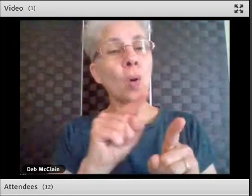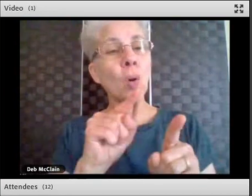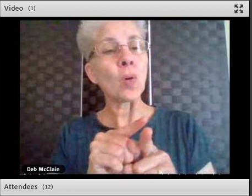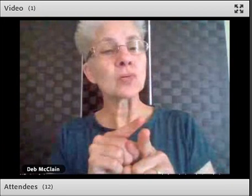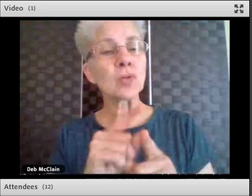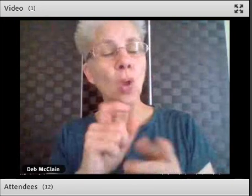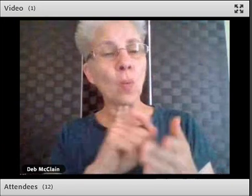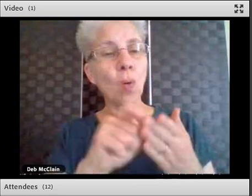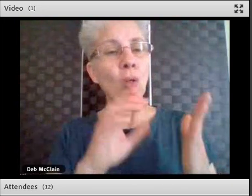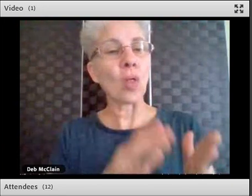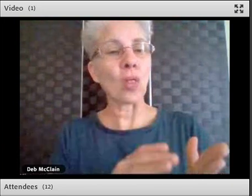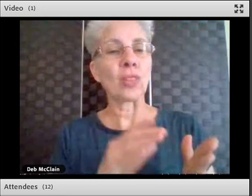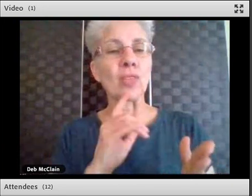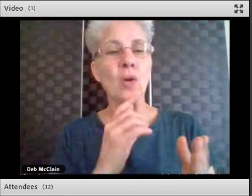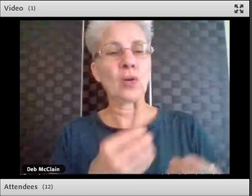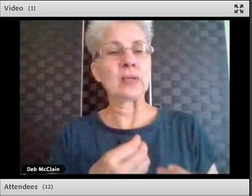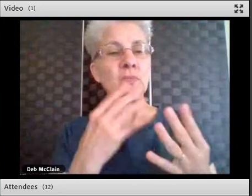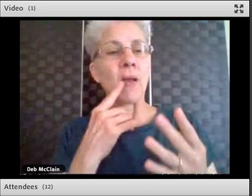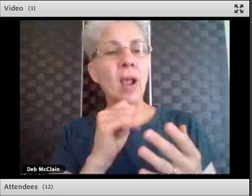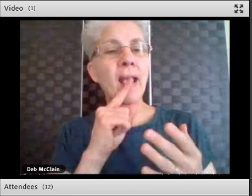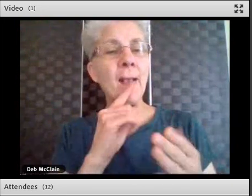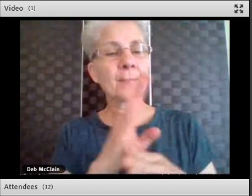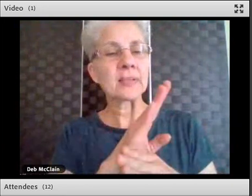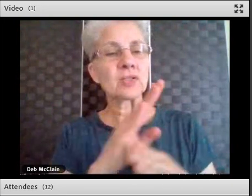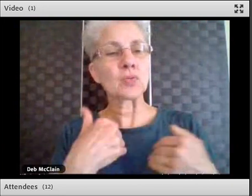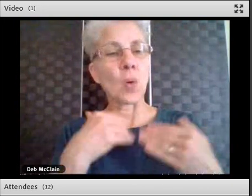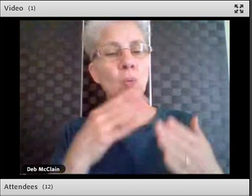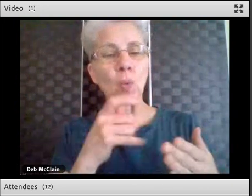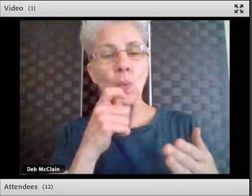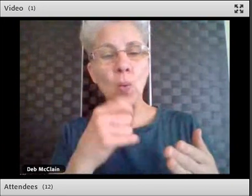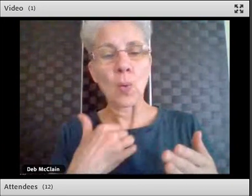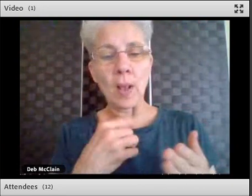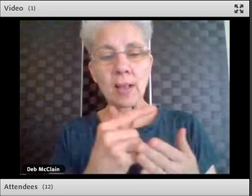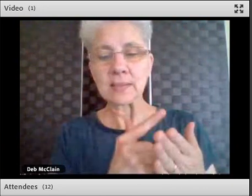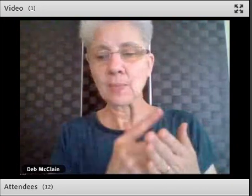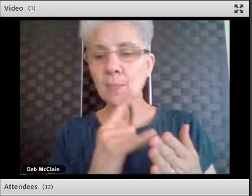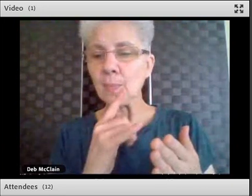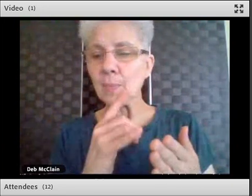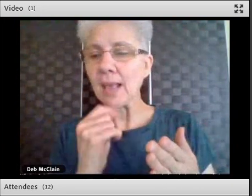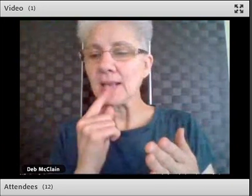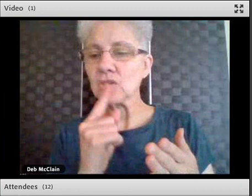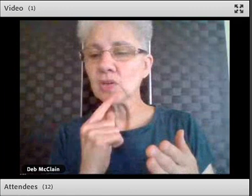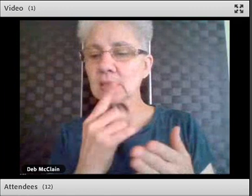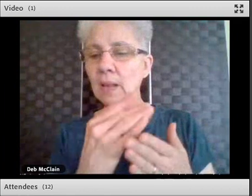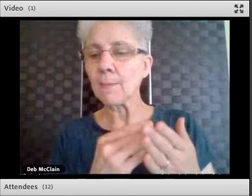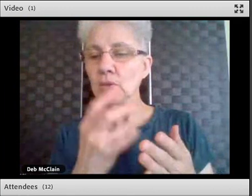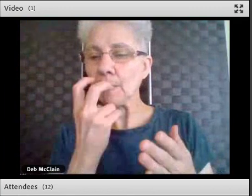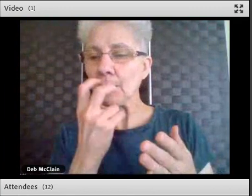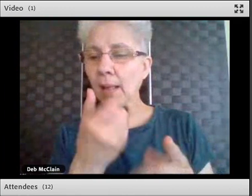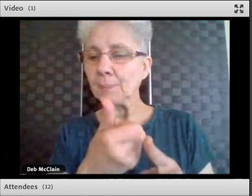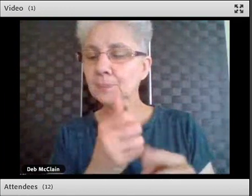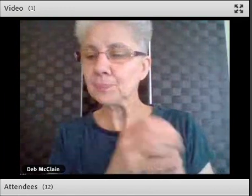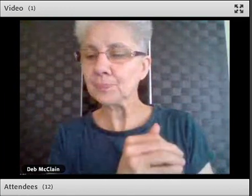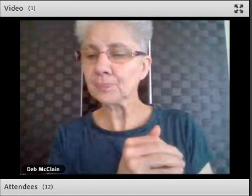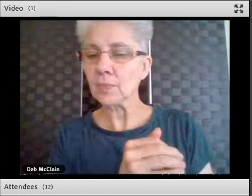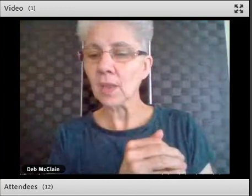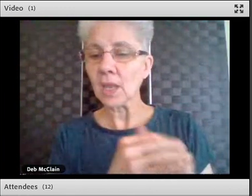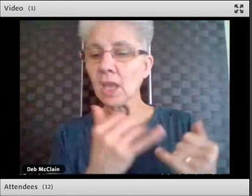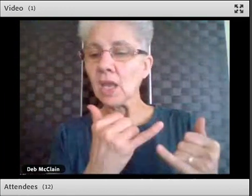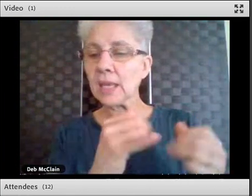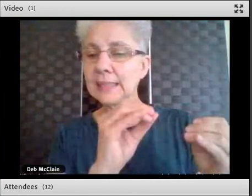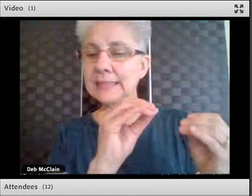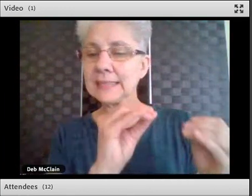an author, freelance writer, and business owner who has cerebral palsy, and she is partially blind. Currently,